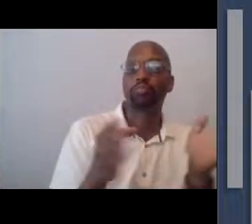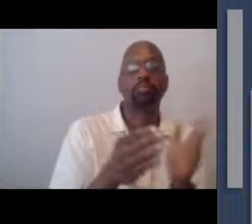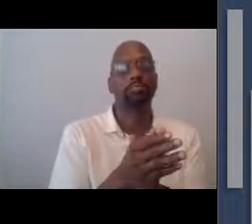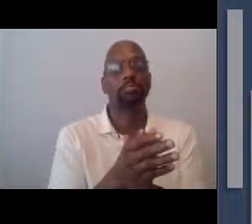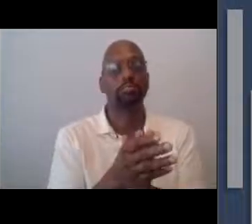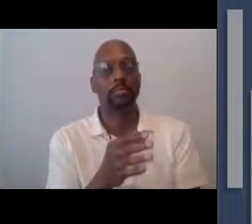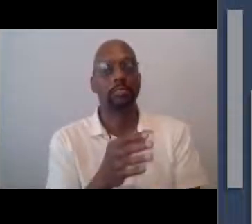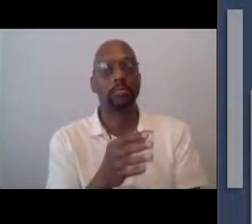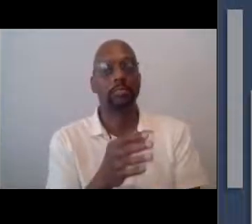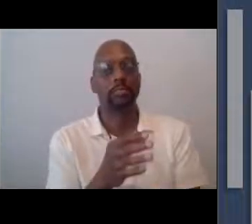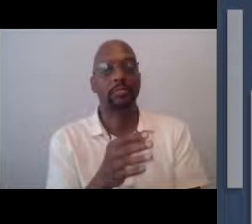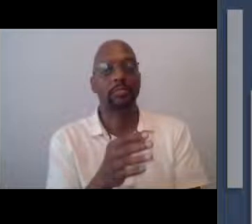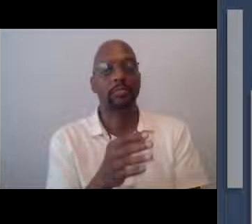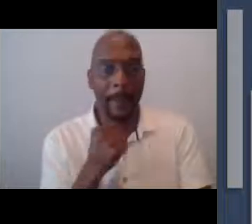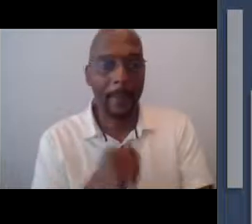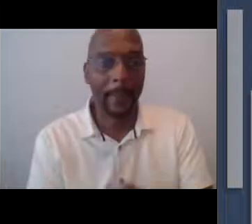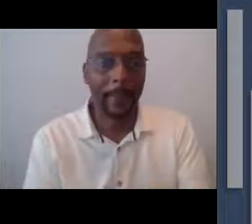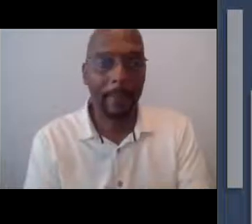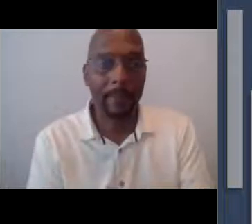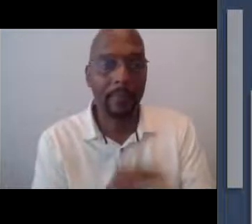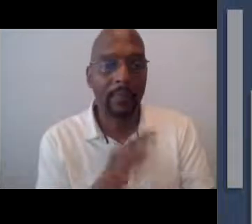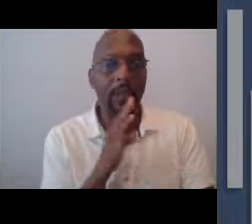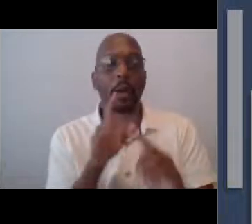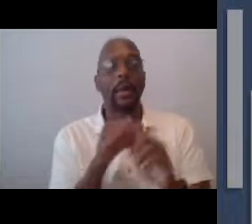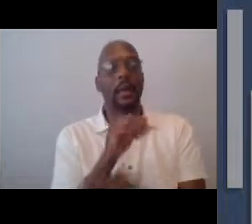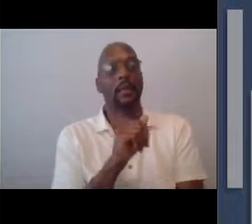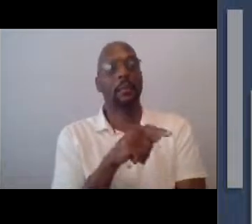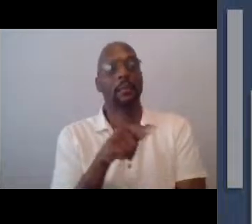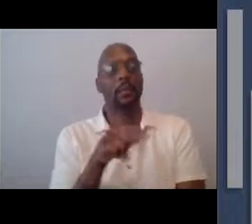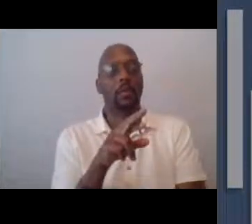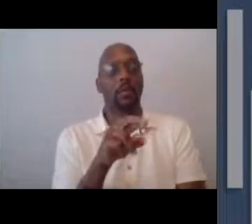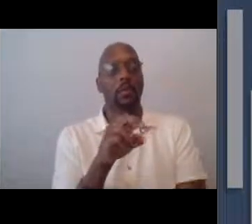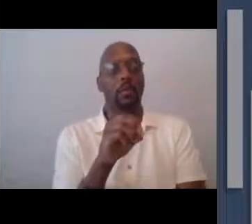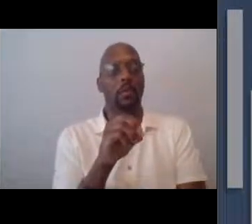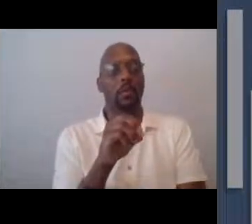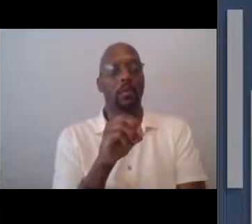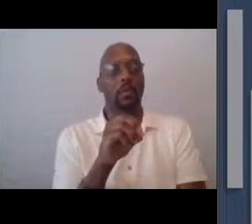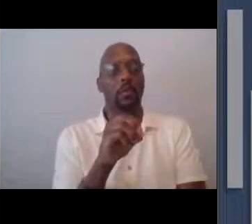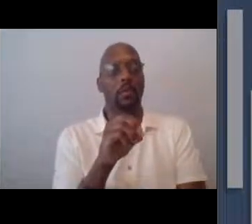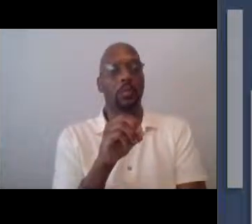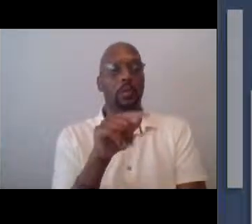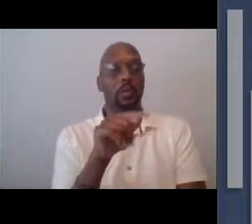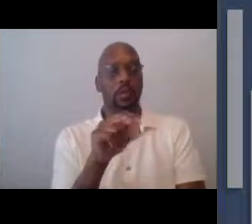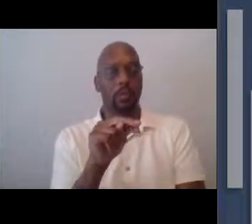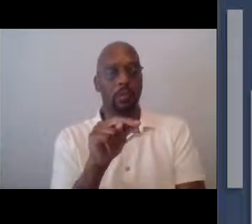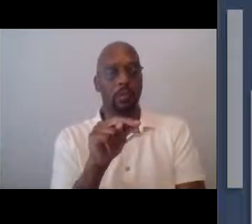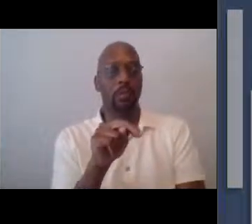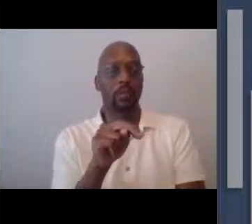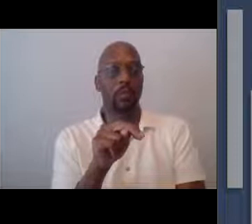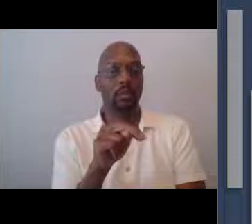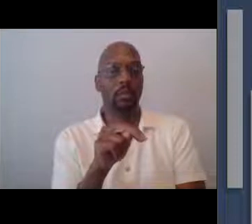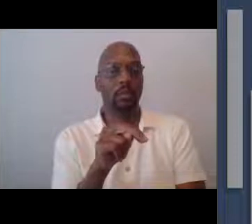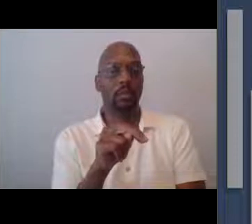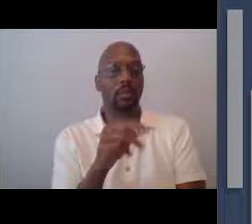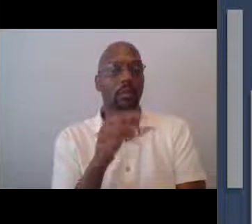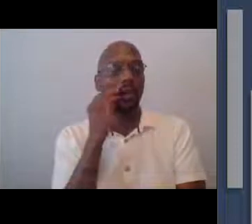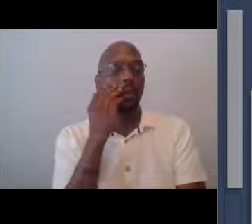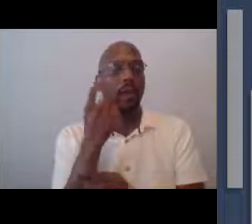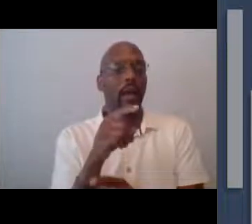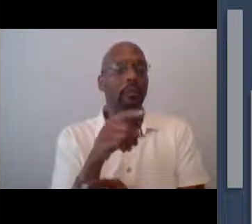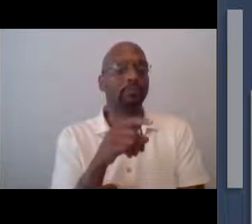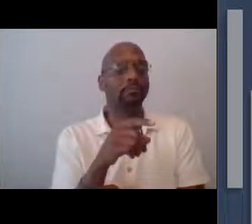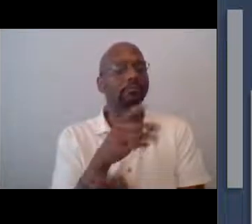to looking at opportunities like that. I'm from community, Mercer Island, Washington, the cap of the I-90. Right. 90